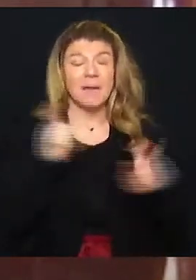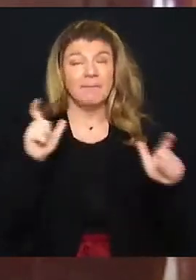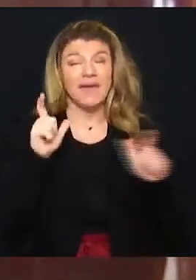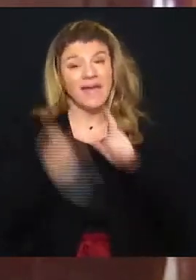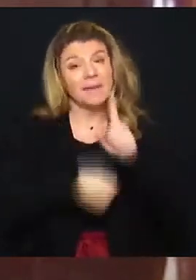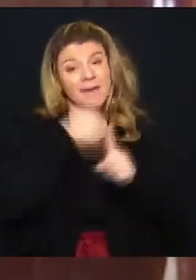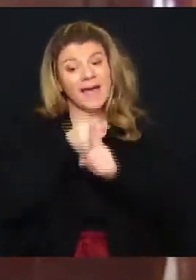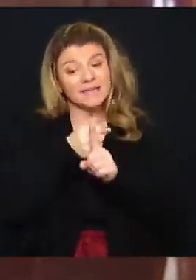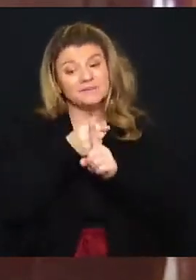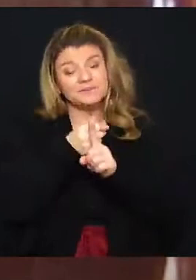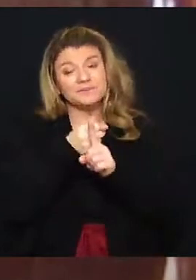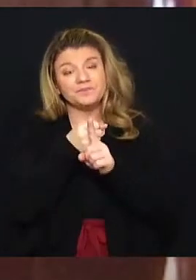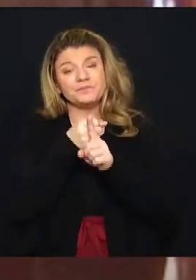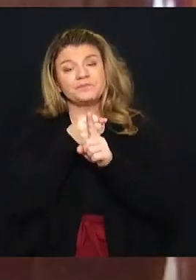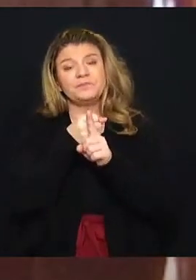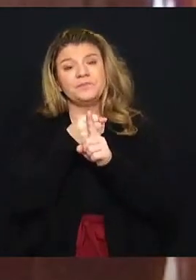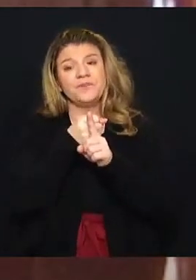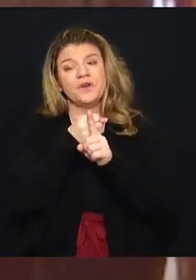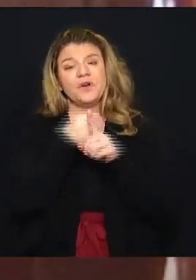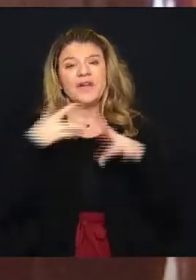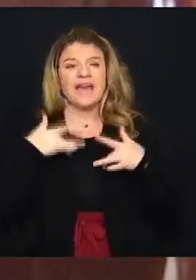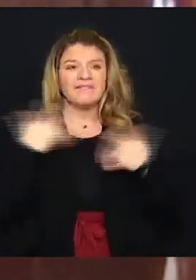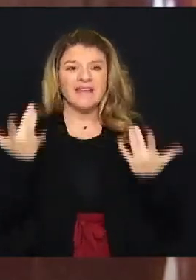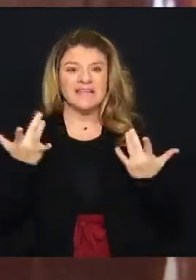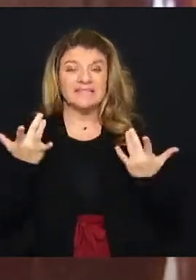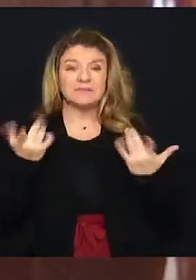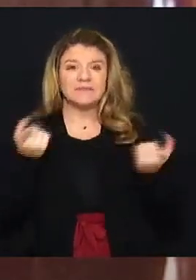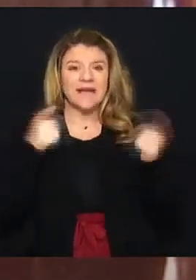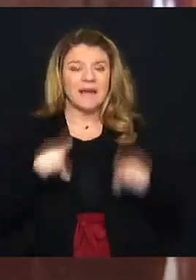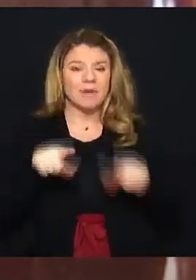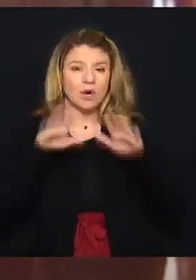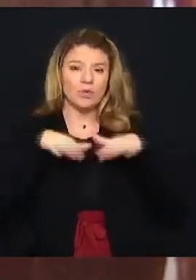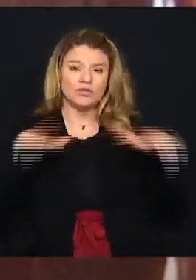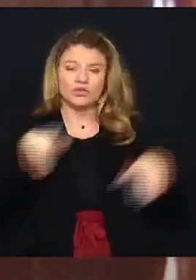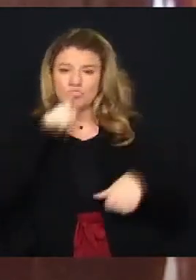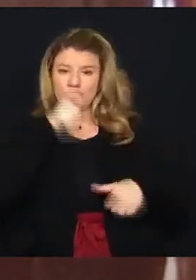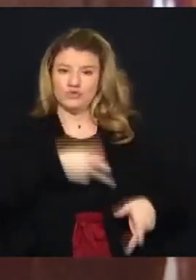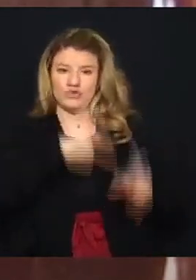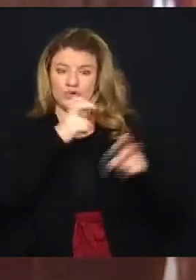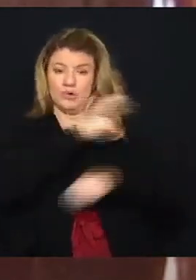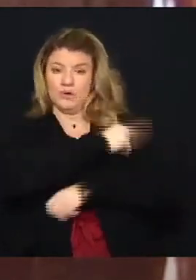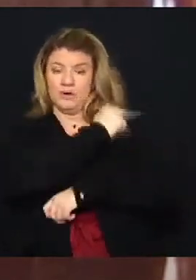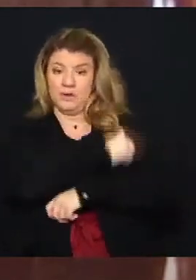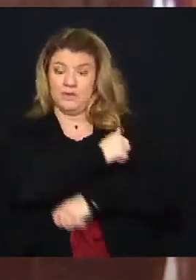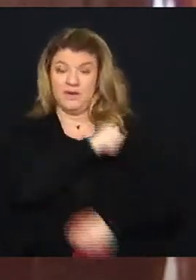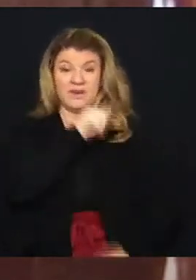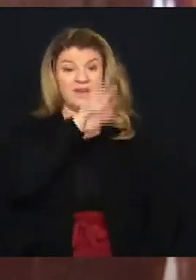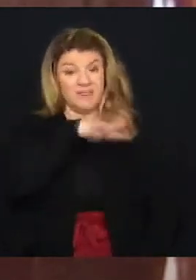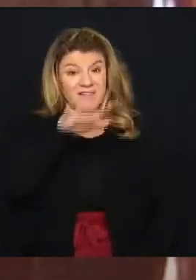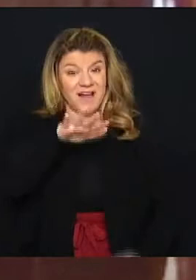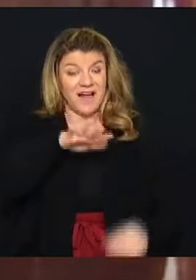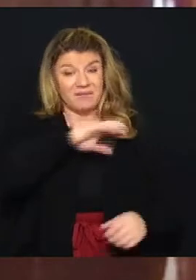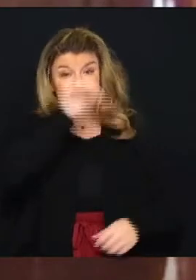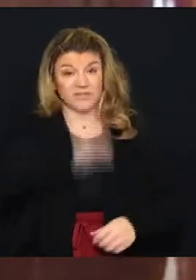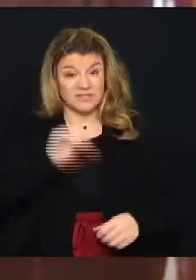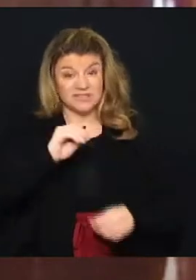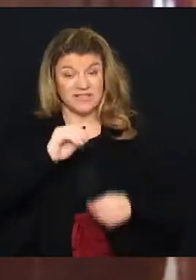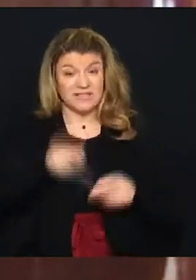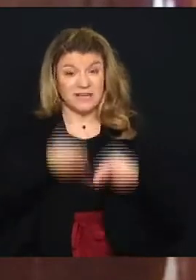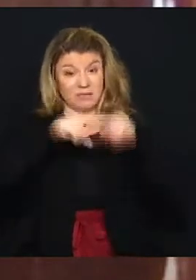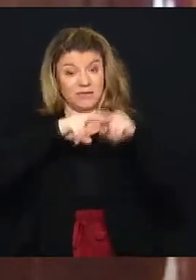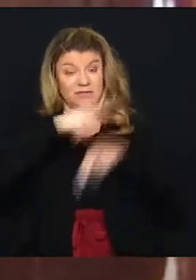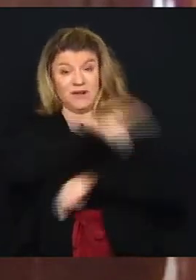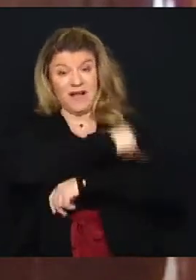on the occurrence in children that are hospitalized. About 35% increase in